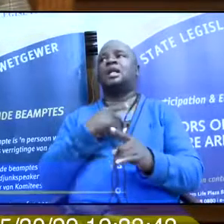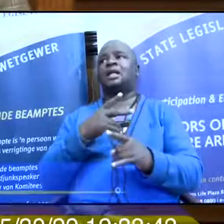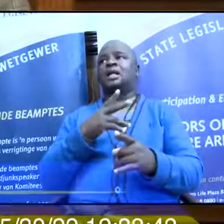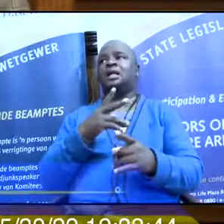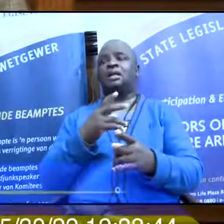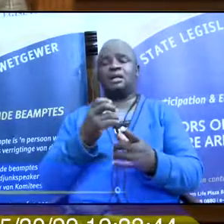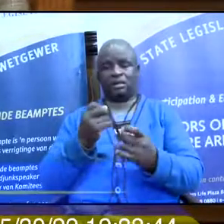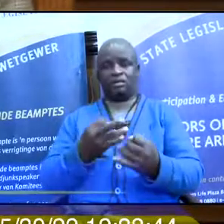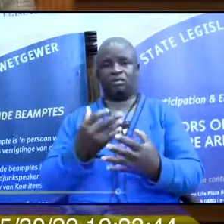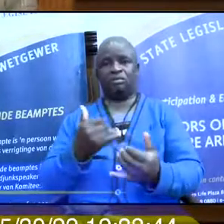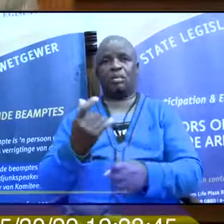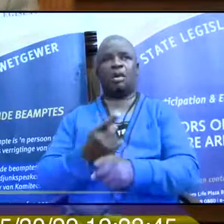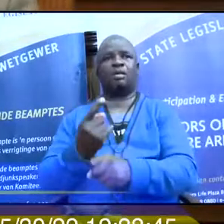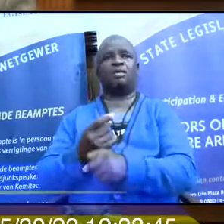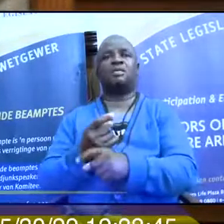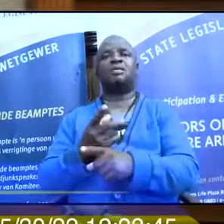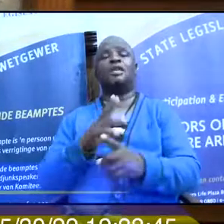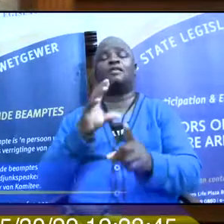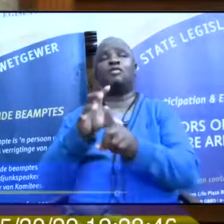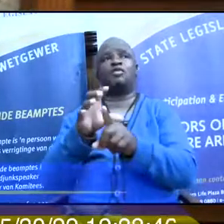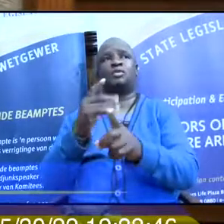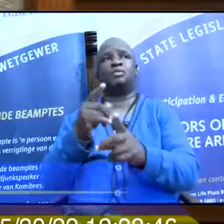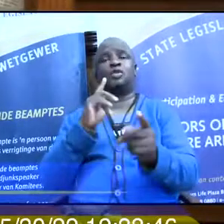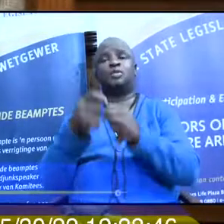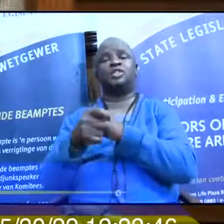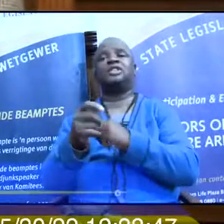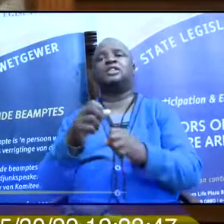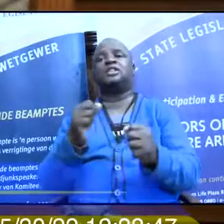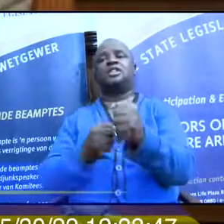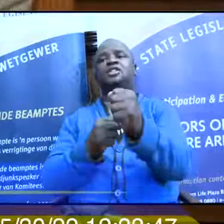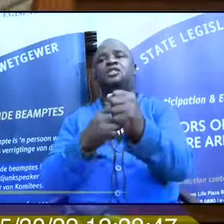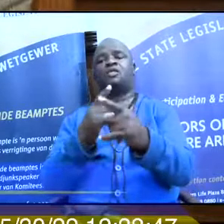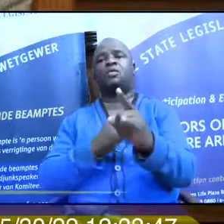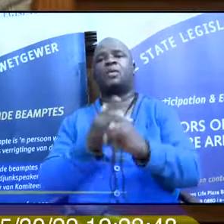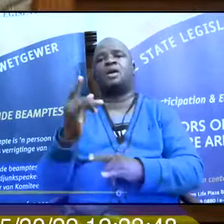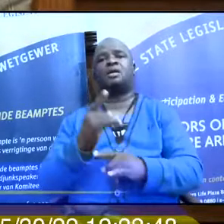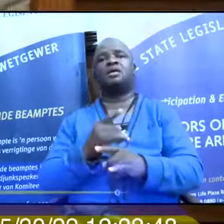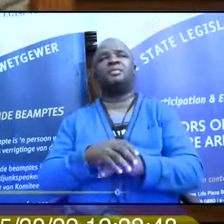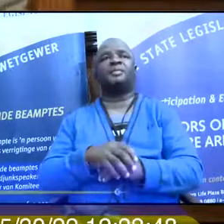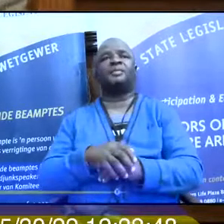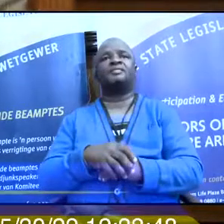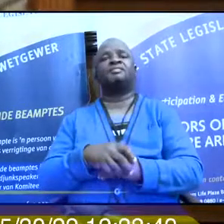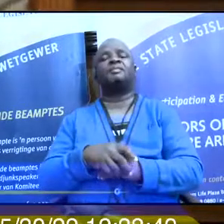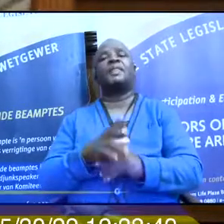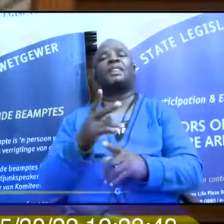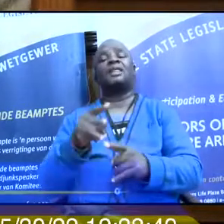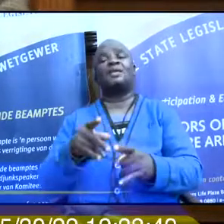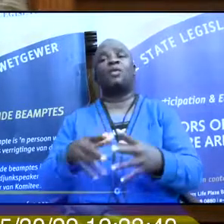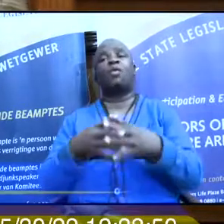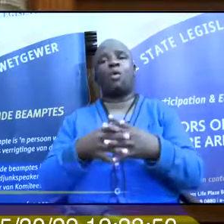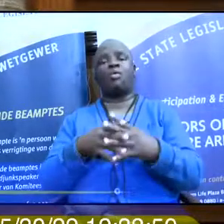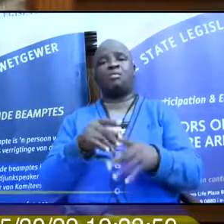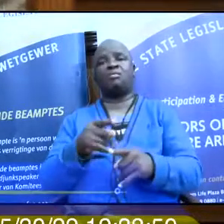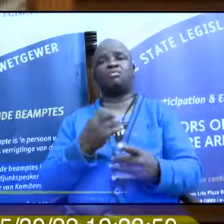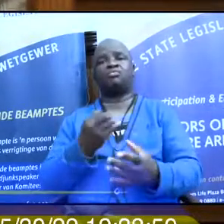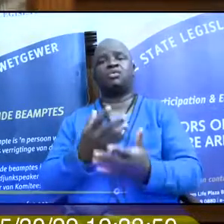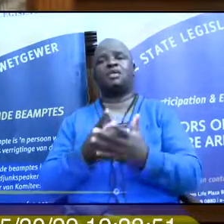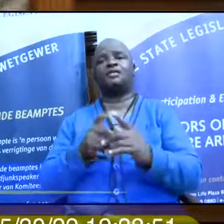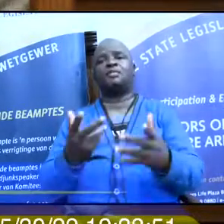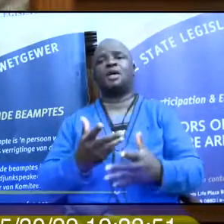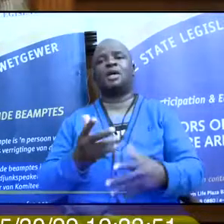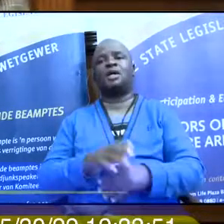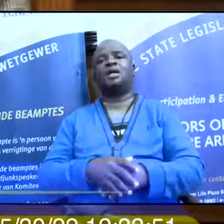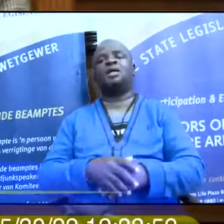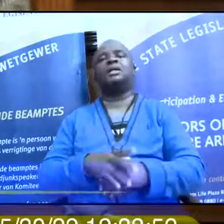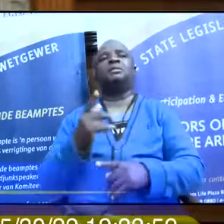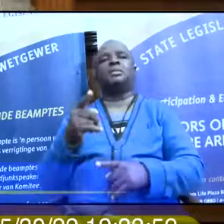will may from time to time change tactics and strategies to win the battle and this battle is stemming from the conflict